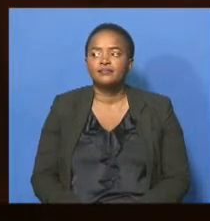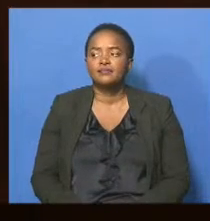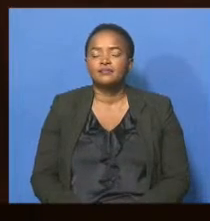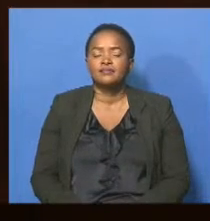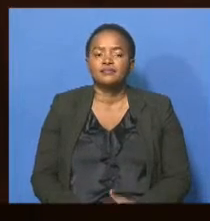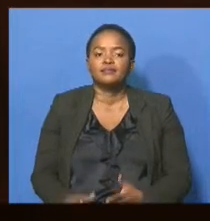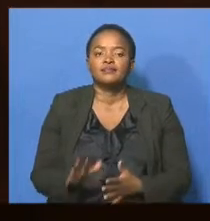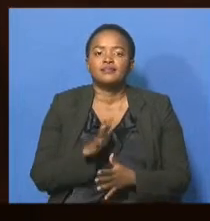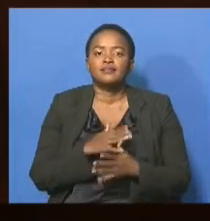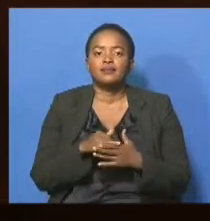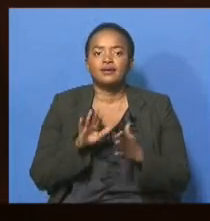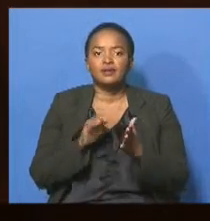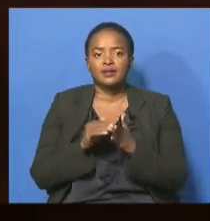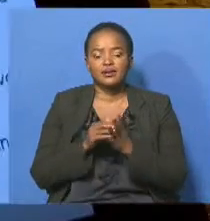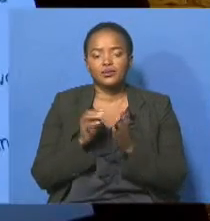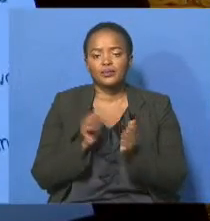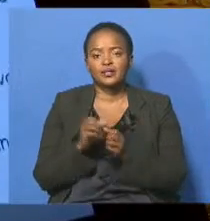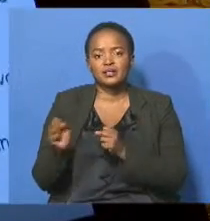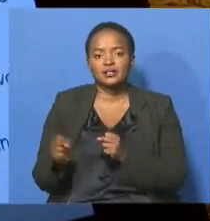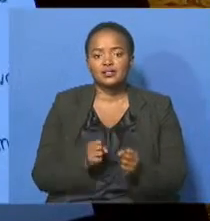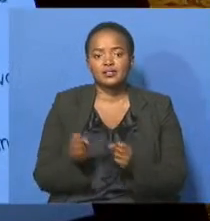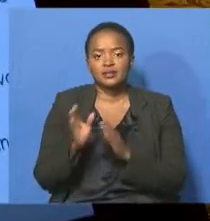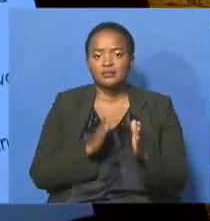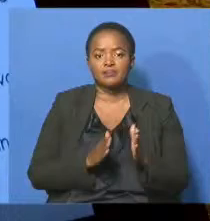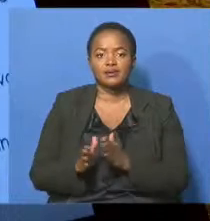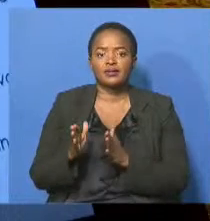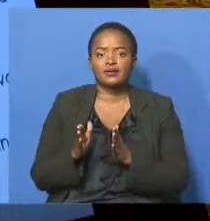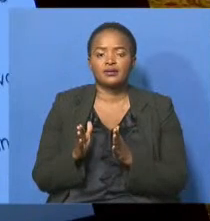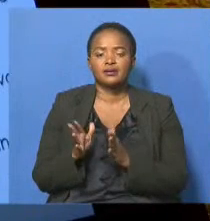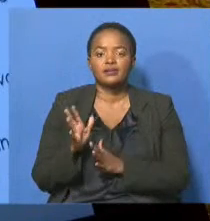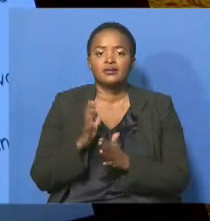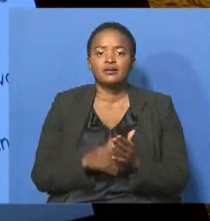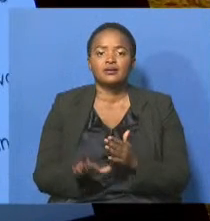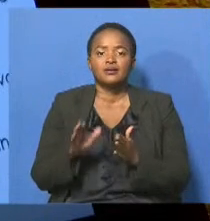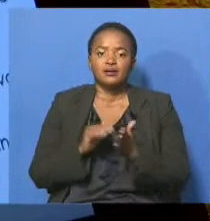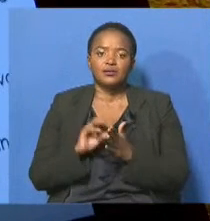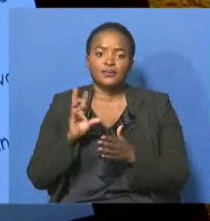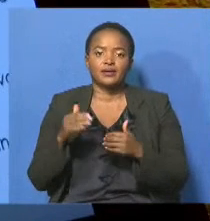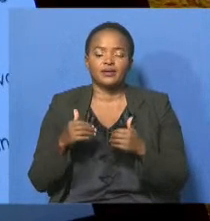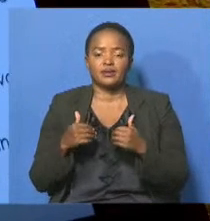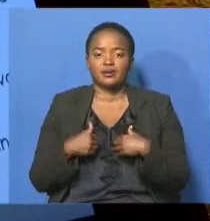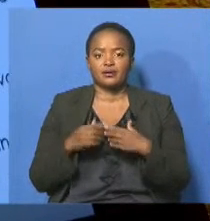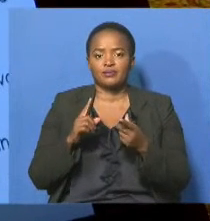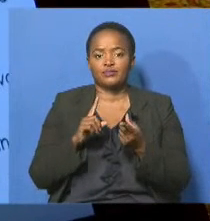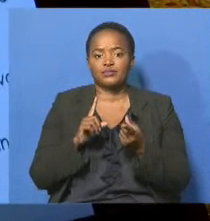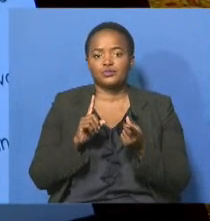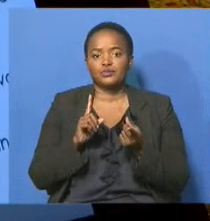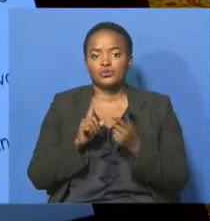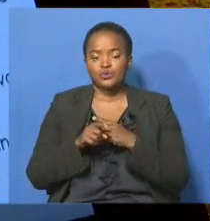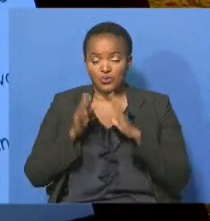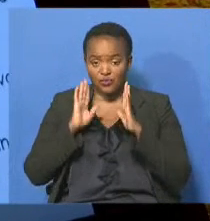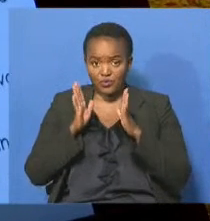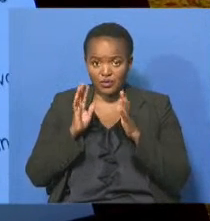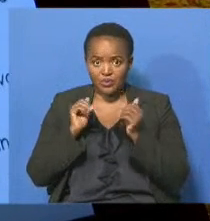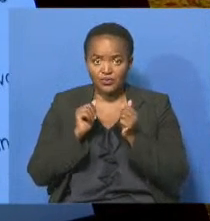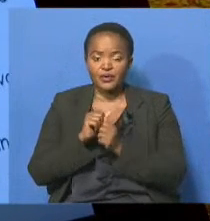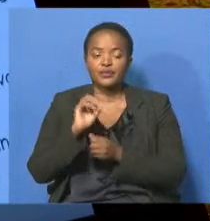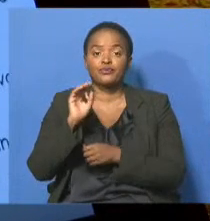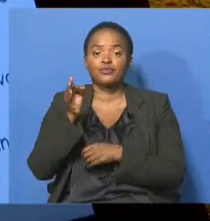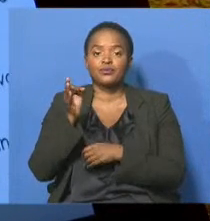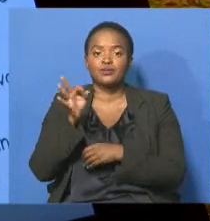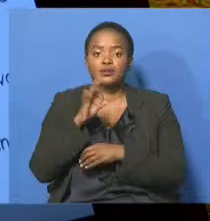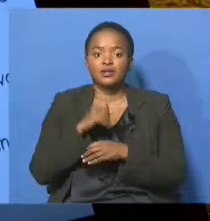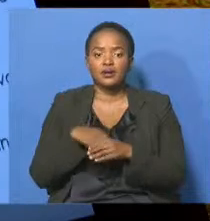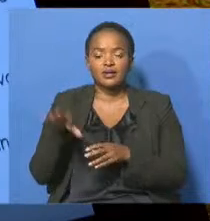Then we come to the strategic planning. Like I said, we have to throw our focus into the future